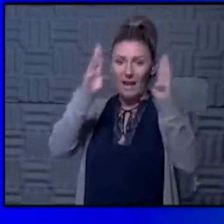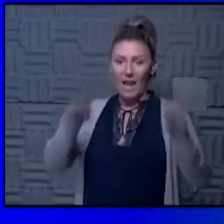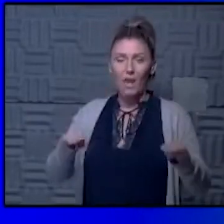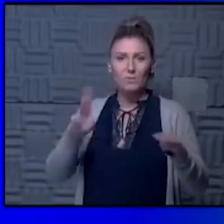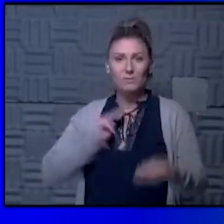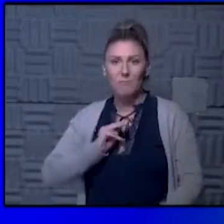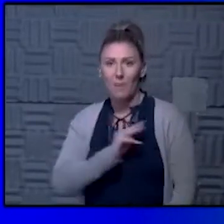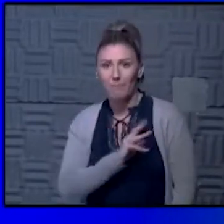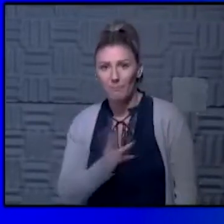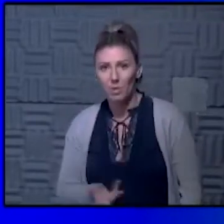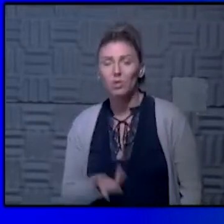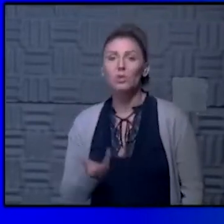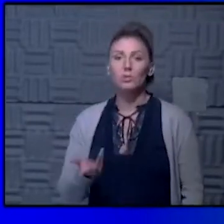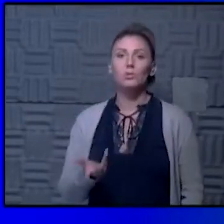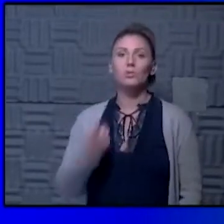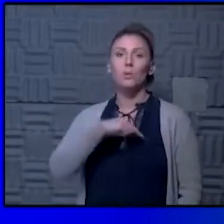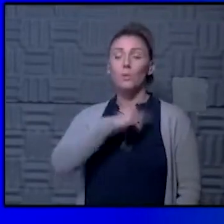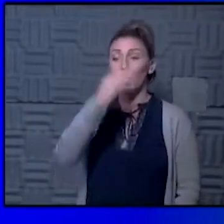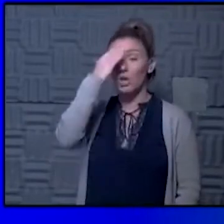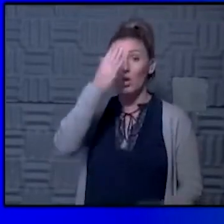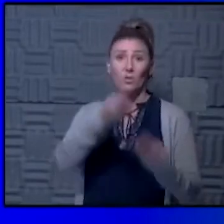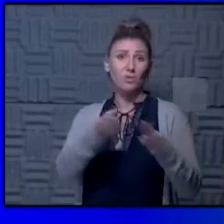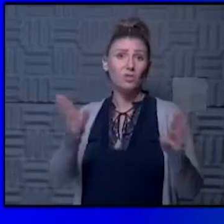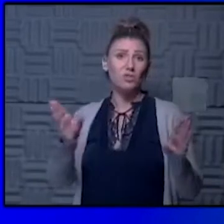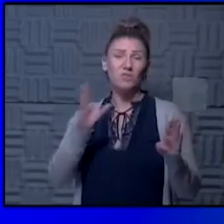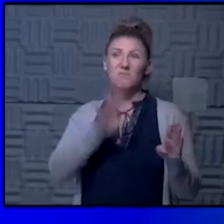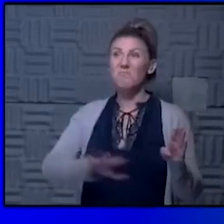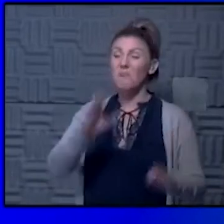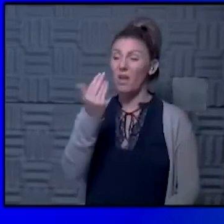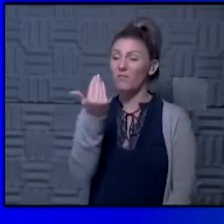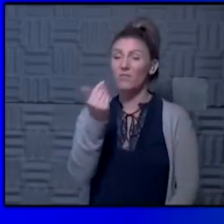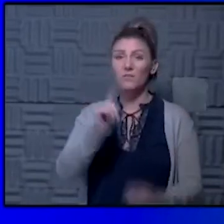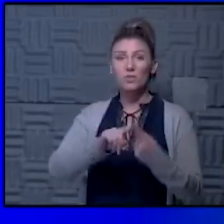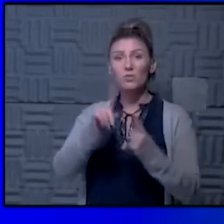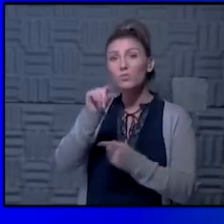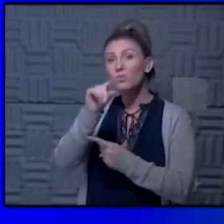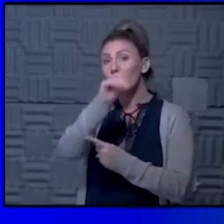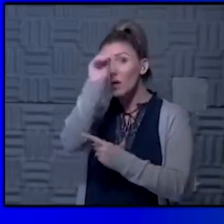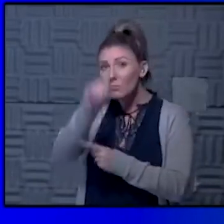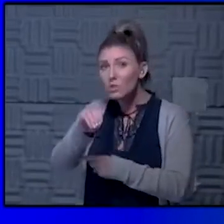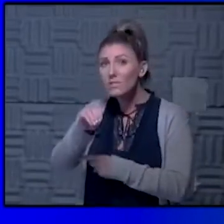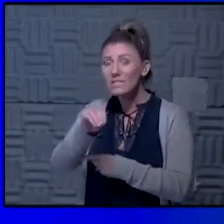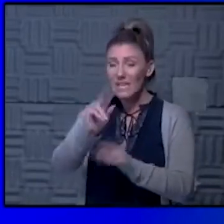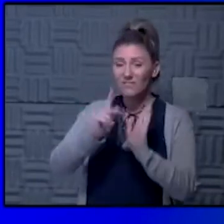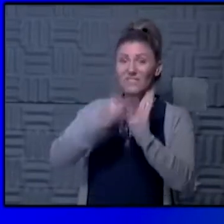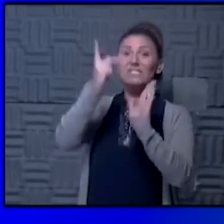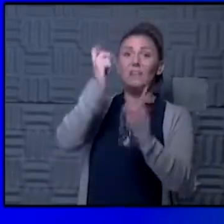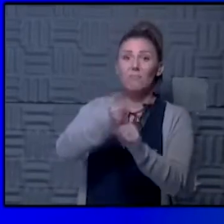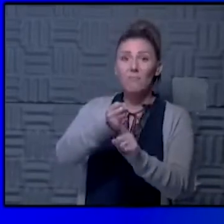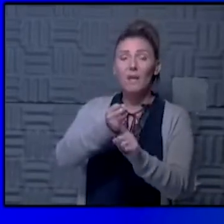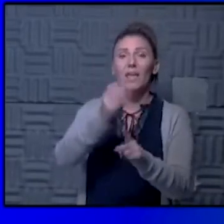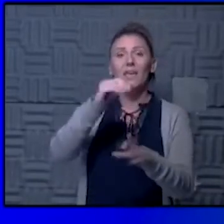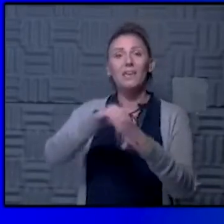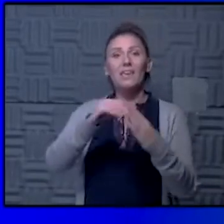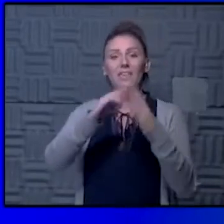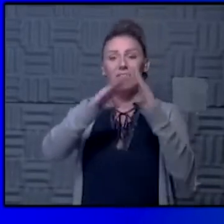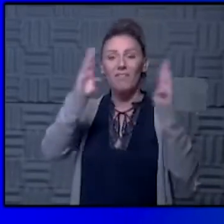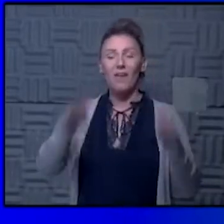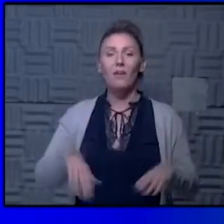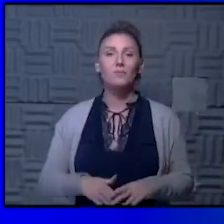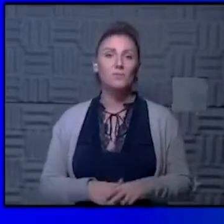members. We know that in general it's probably 15 to 20% of a secondary attack rate within the house.